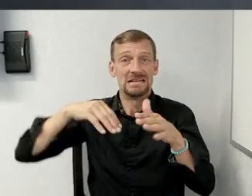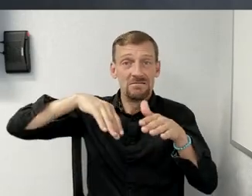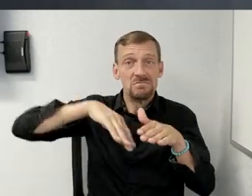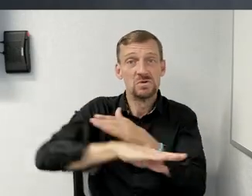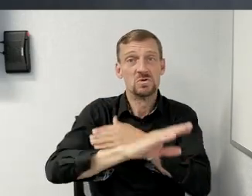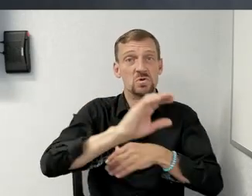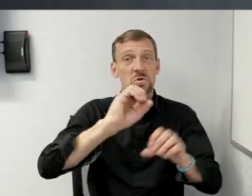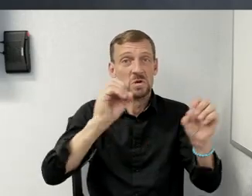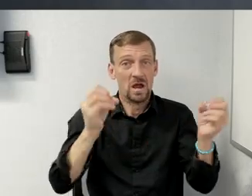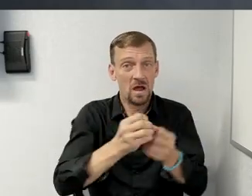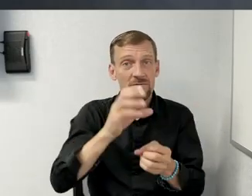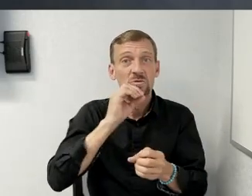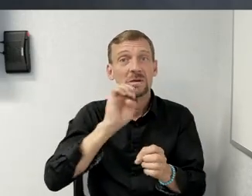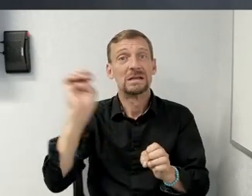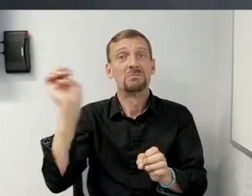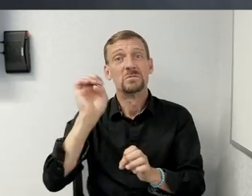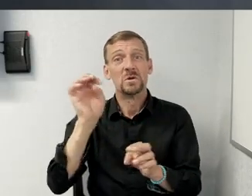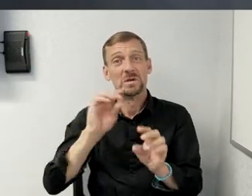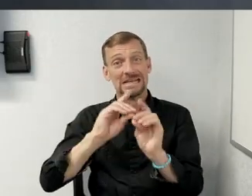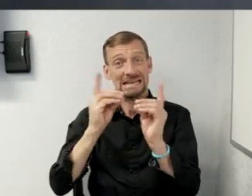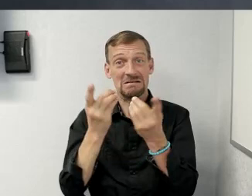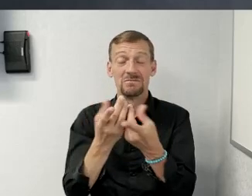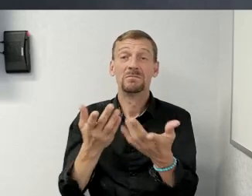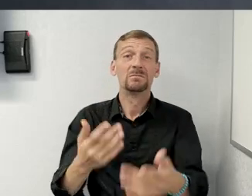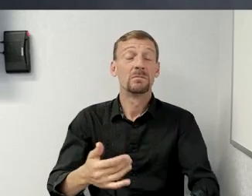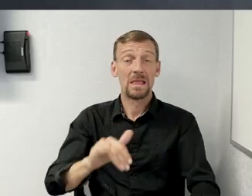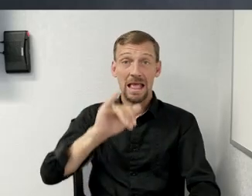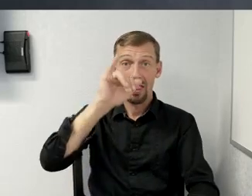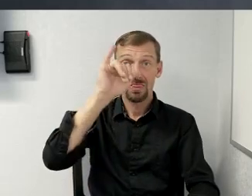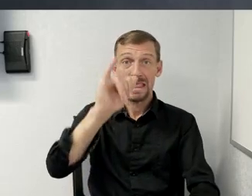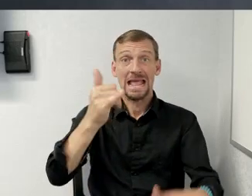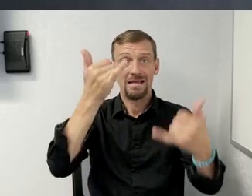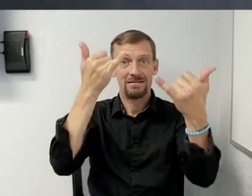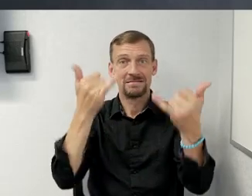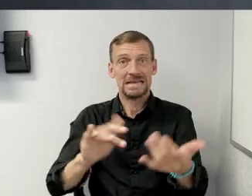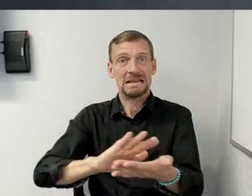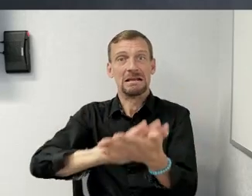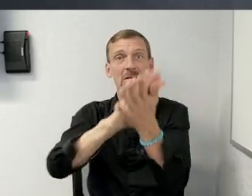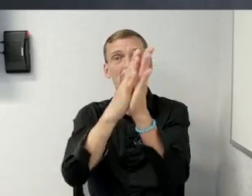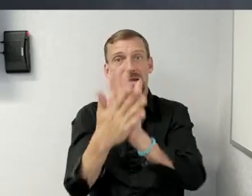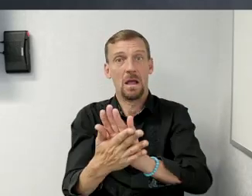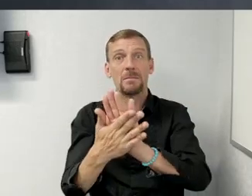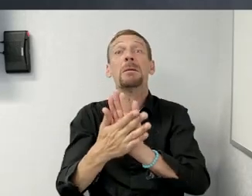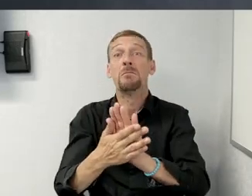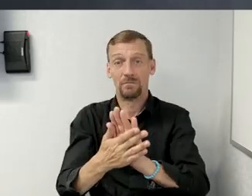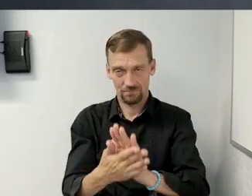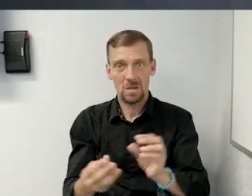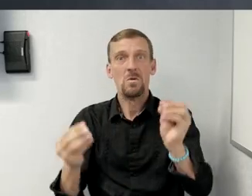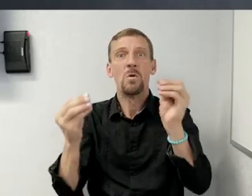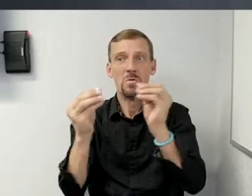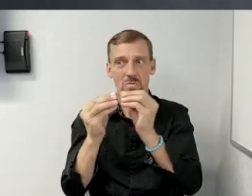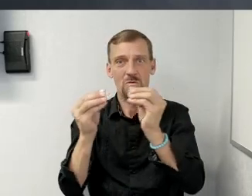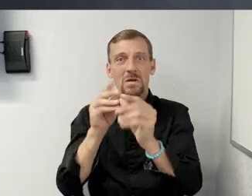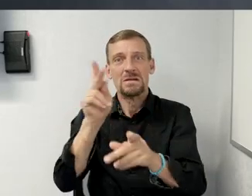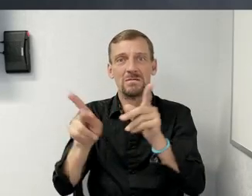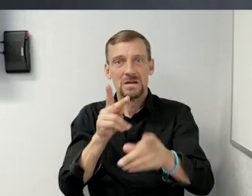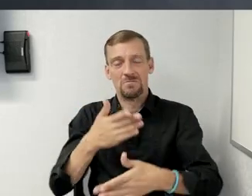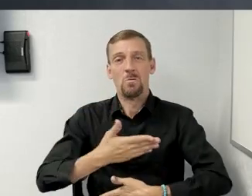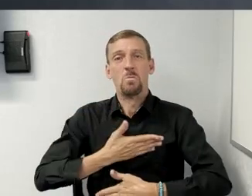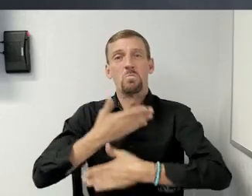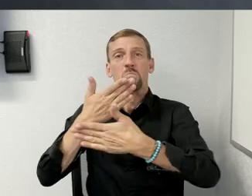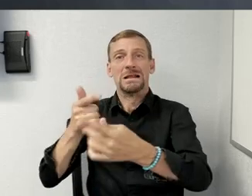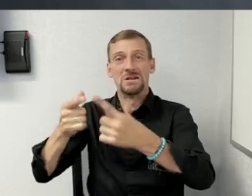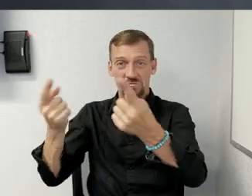or into the emergency department. So that appears to be changing. We now are seeing more and more patients coming